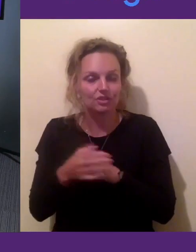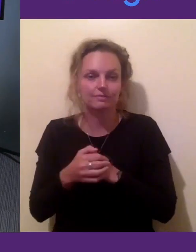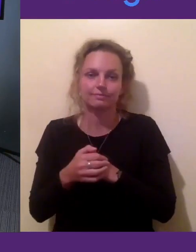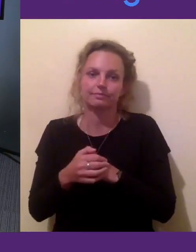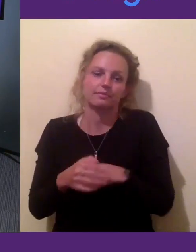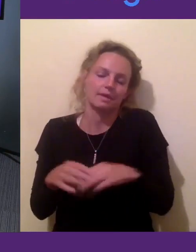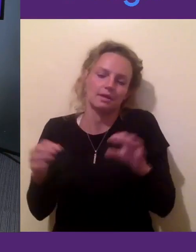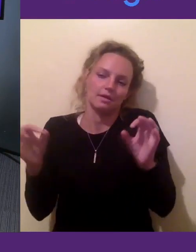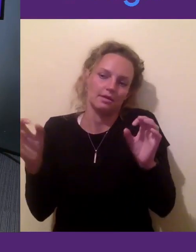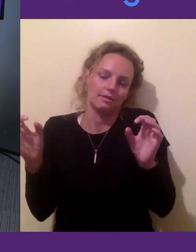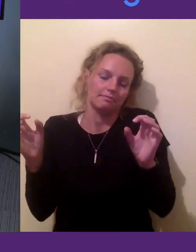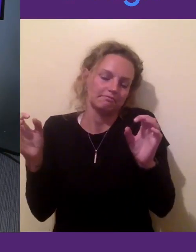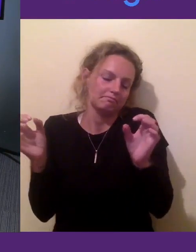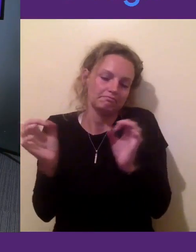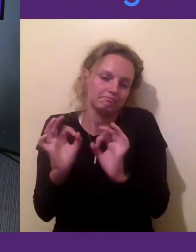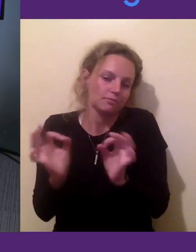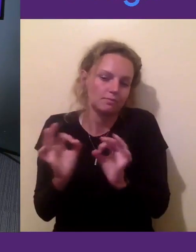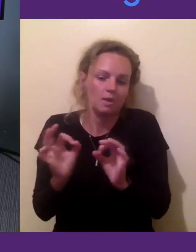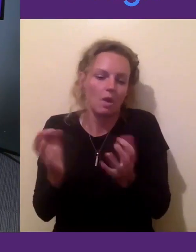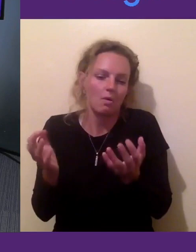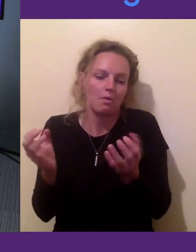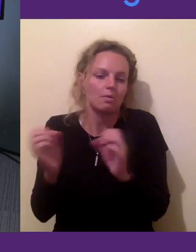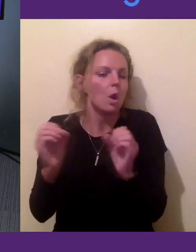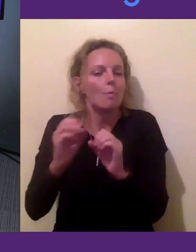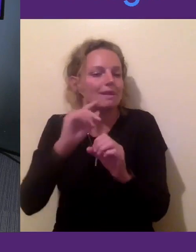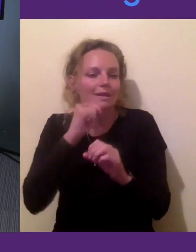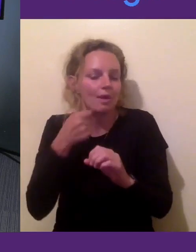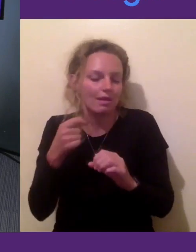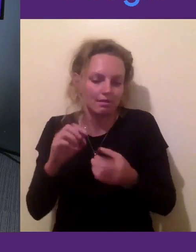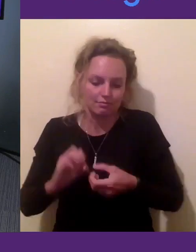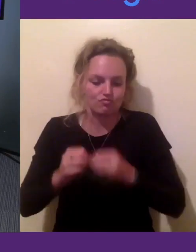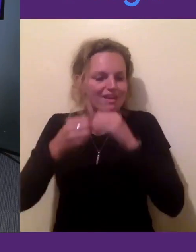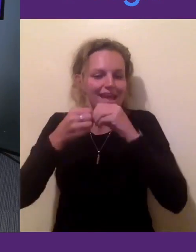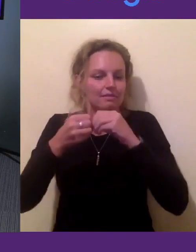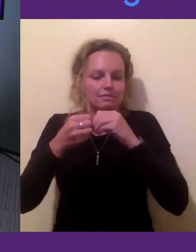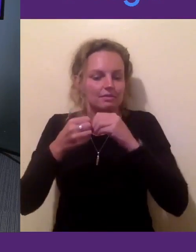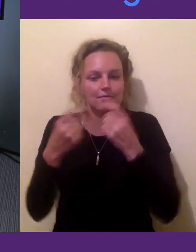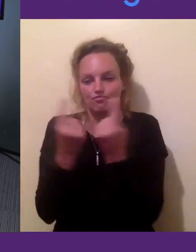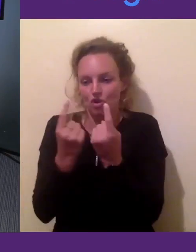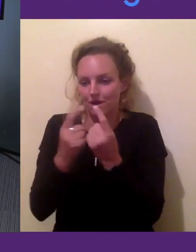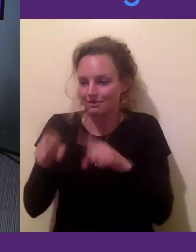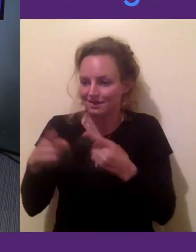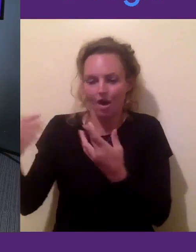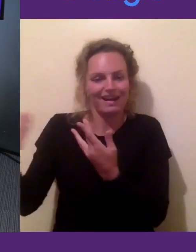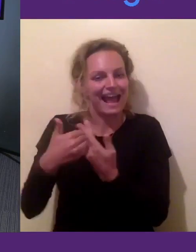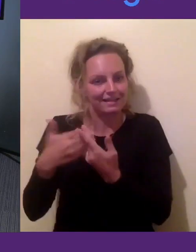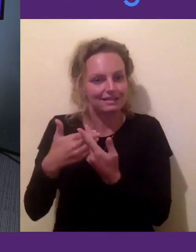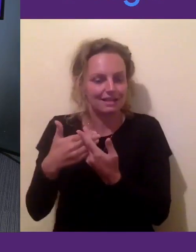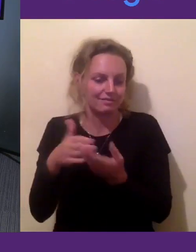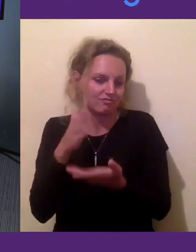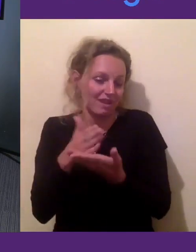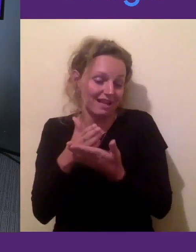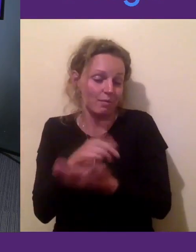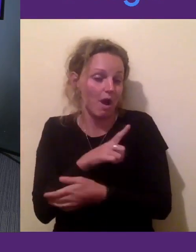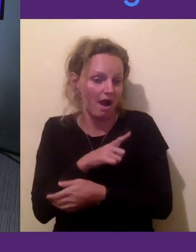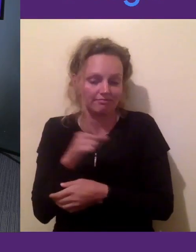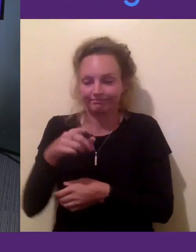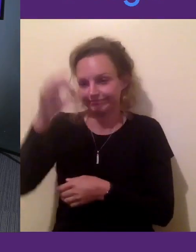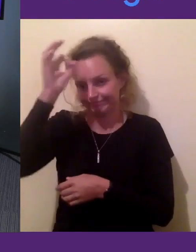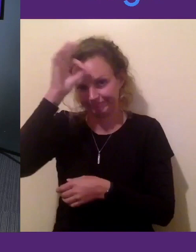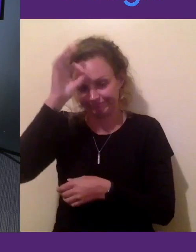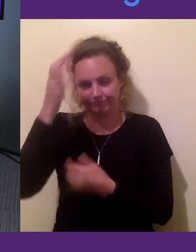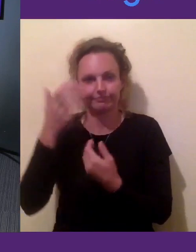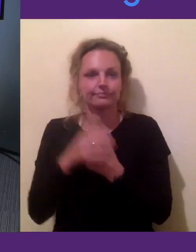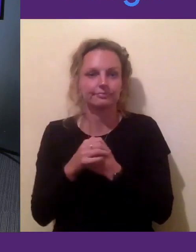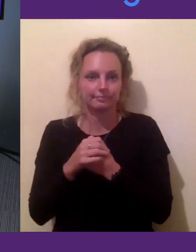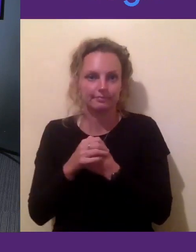product. People just do not know. And I think that's such a powerful point. How do we get this knowledge